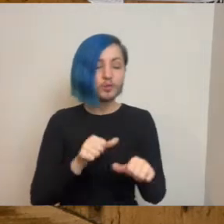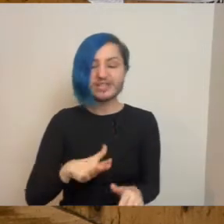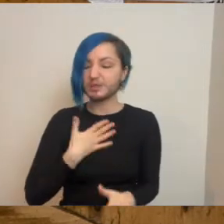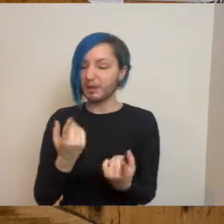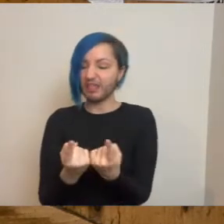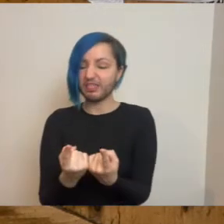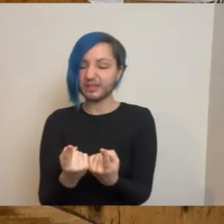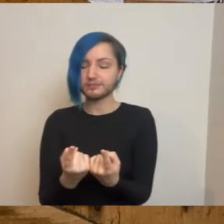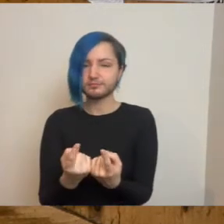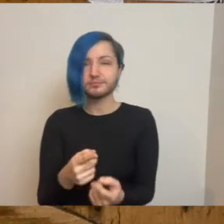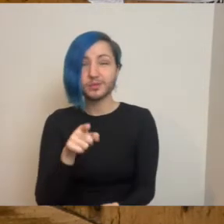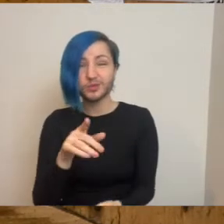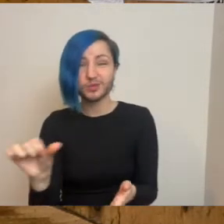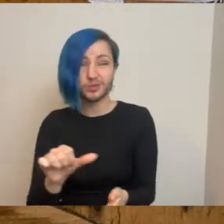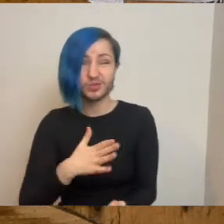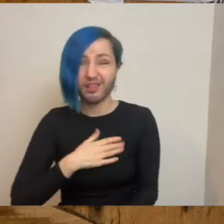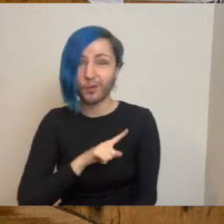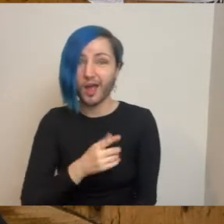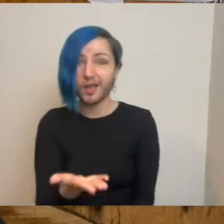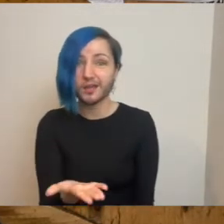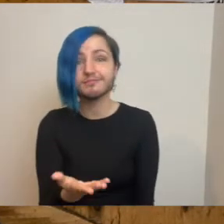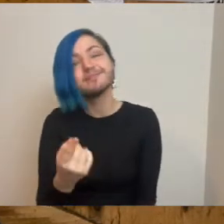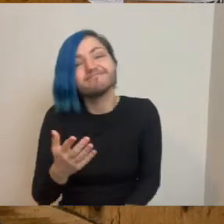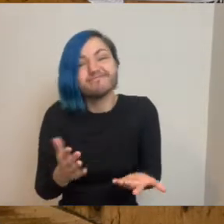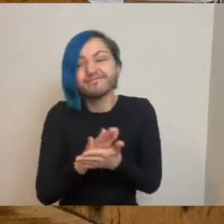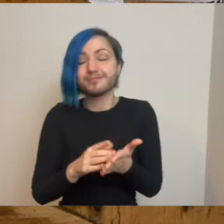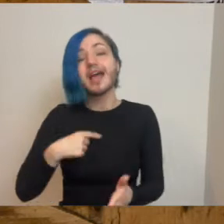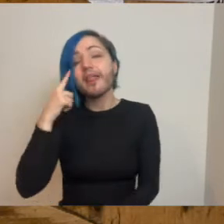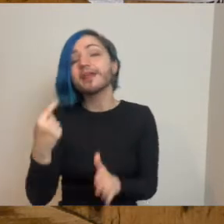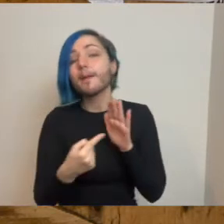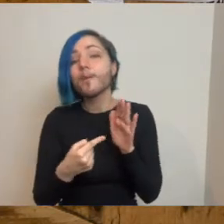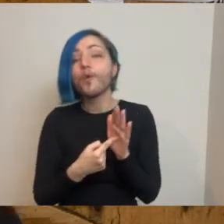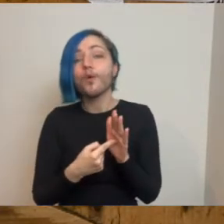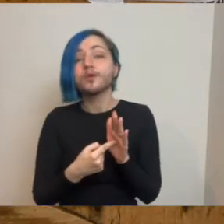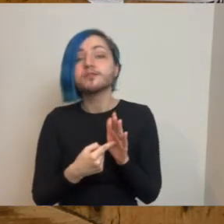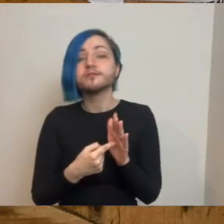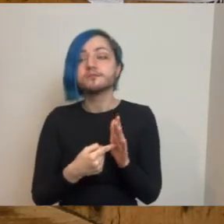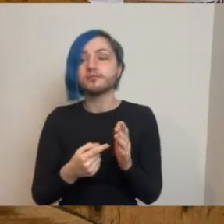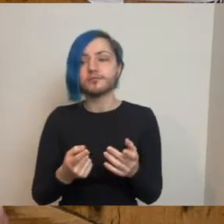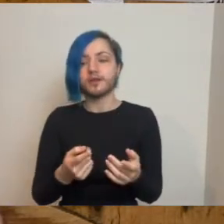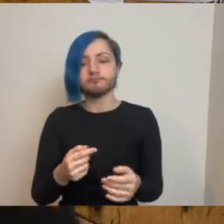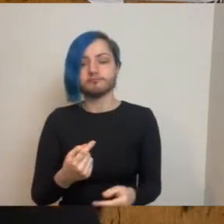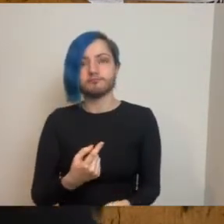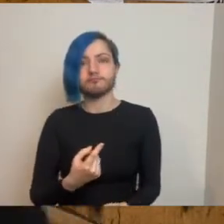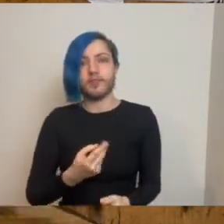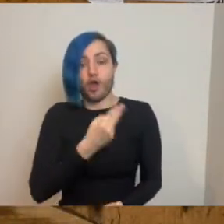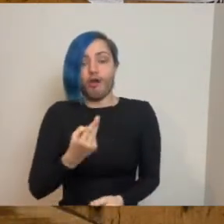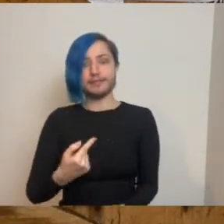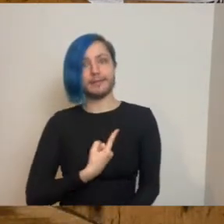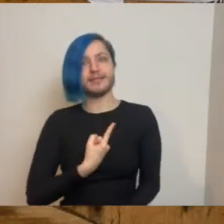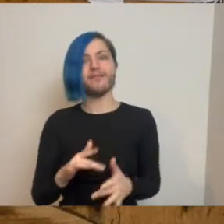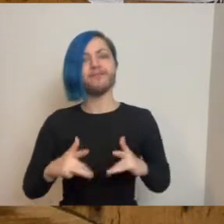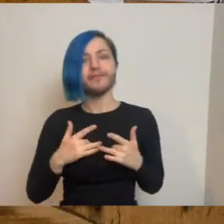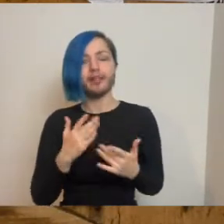right? So I think it's important for it to be important to you. Now, look, I've